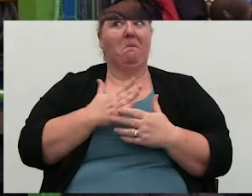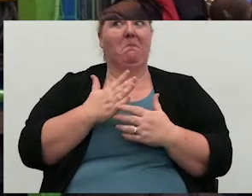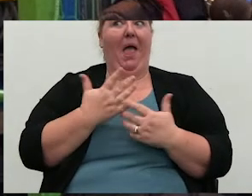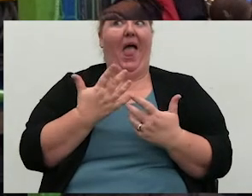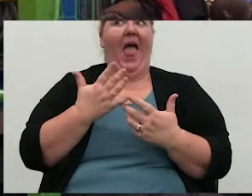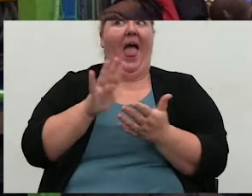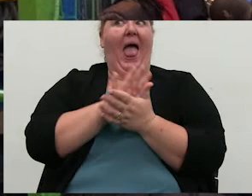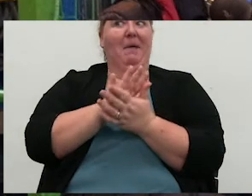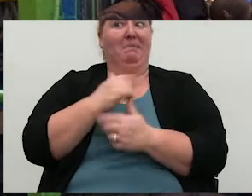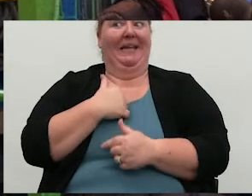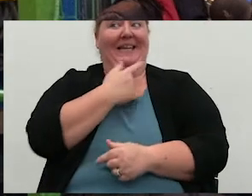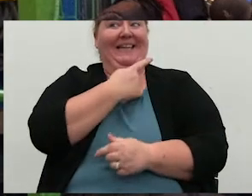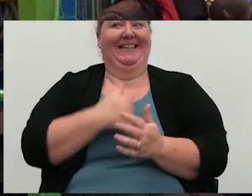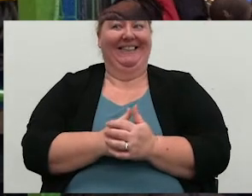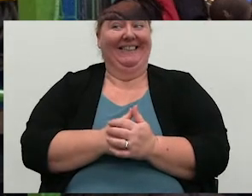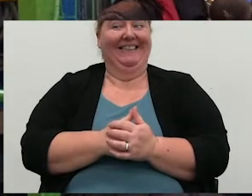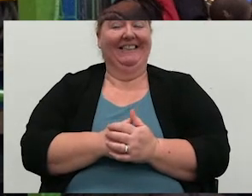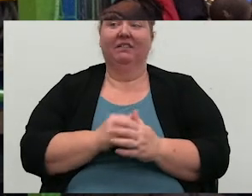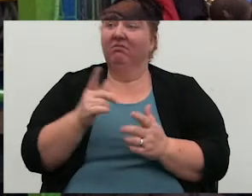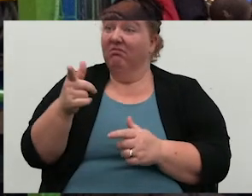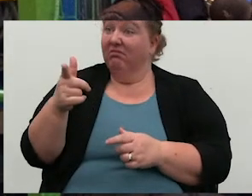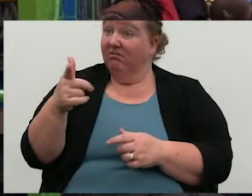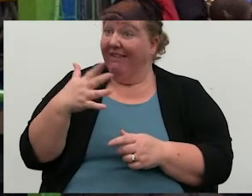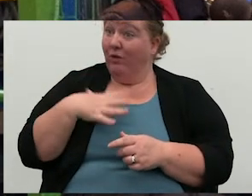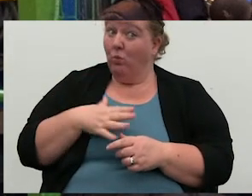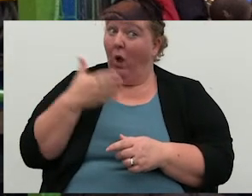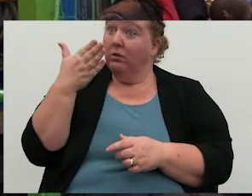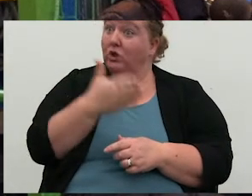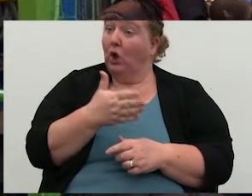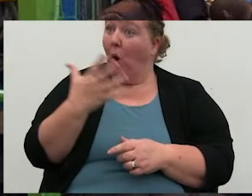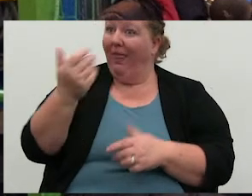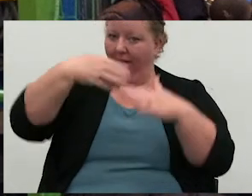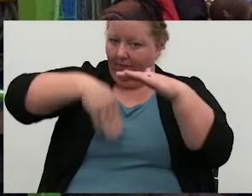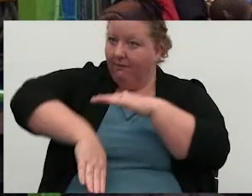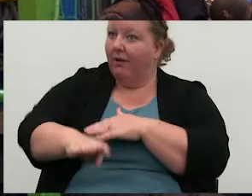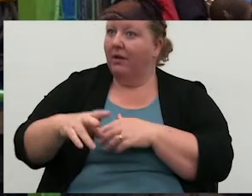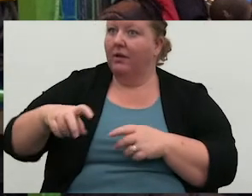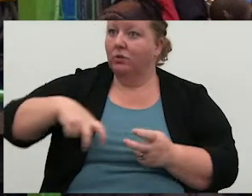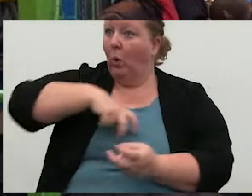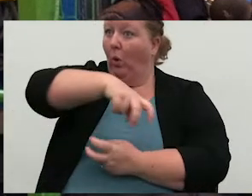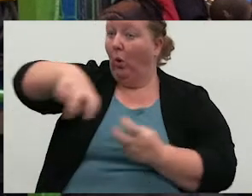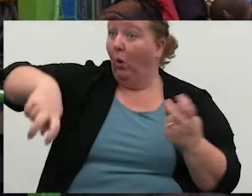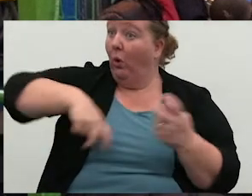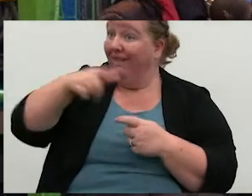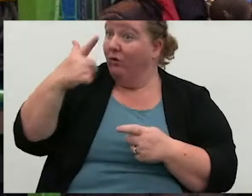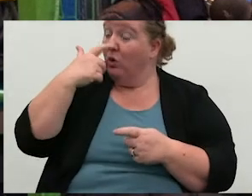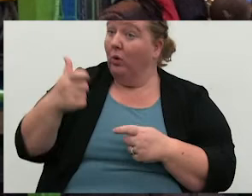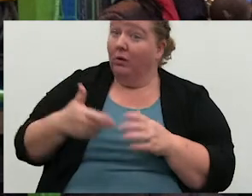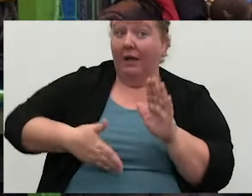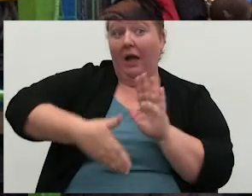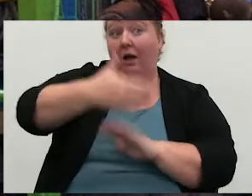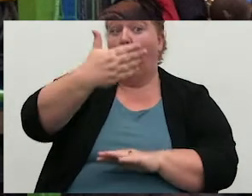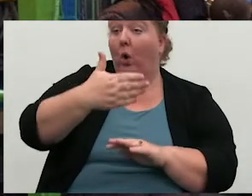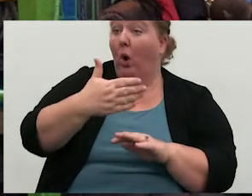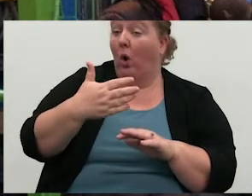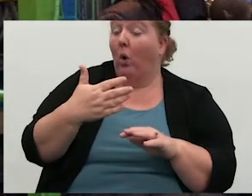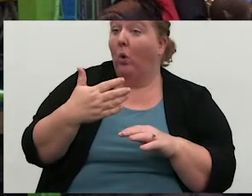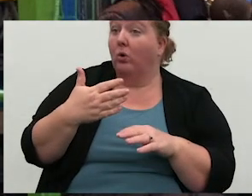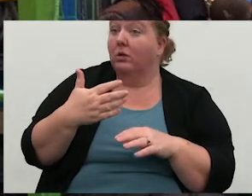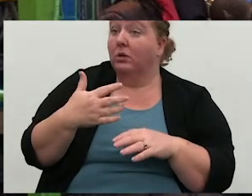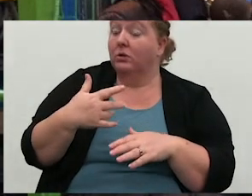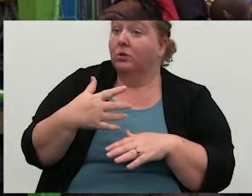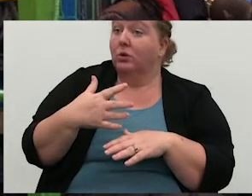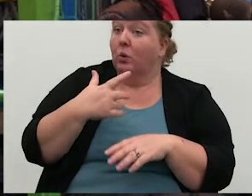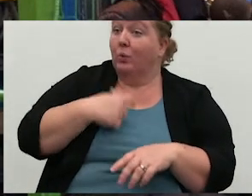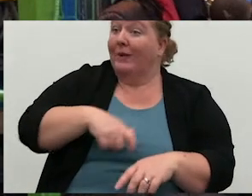They're very hospitable. If you want to go there, they do underground tours. So if you can get yourself to Switzerland, the Swiss-French borders, it's